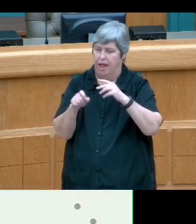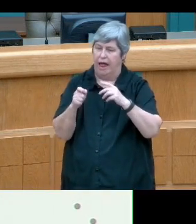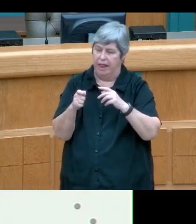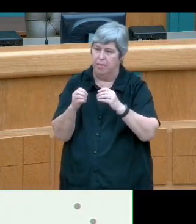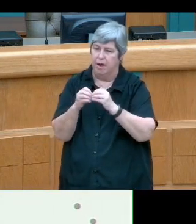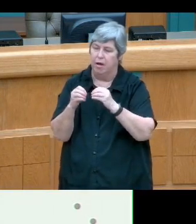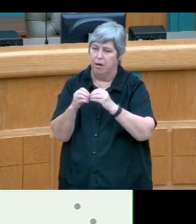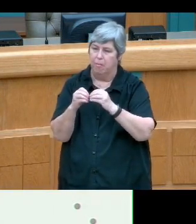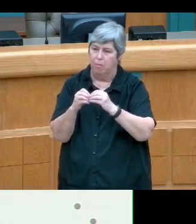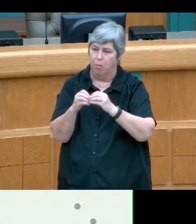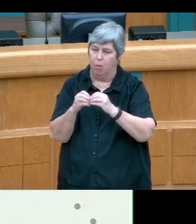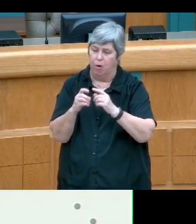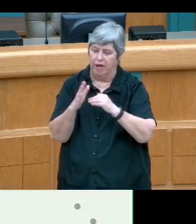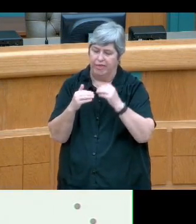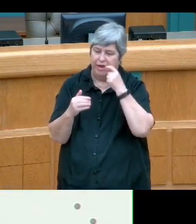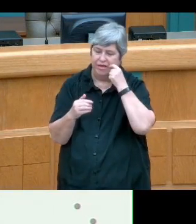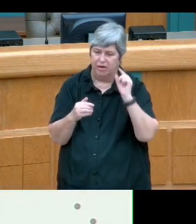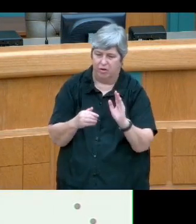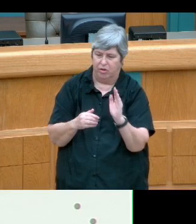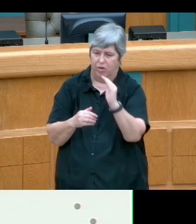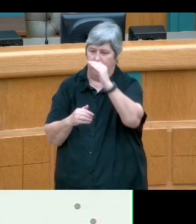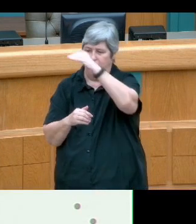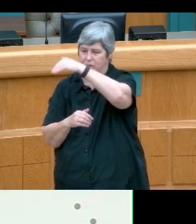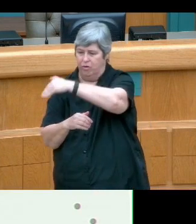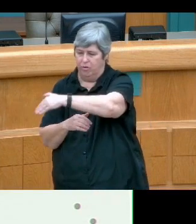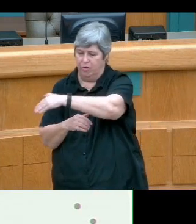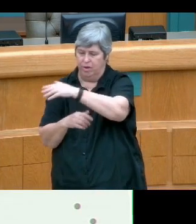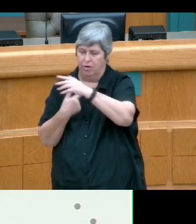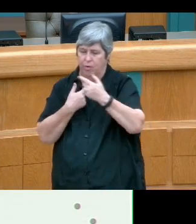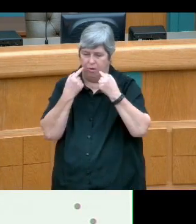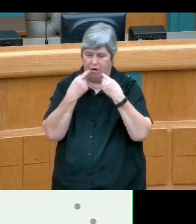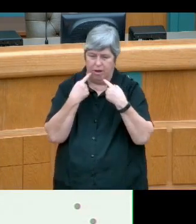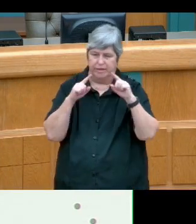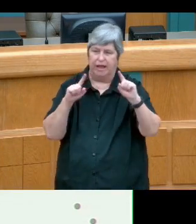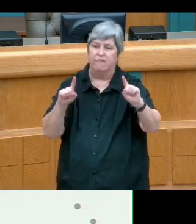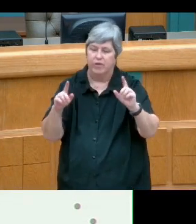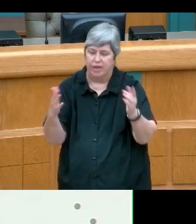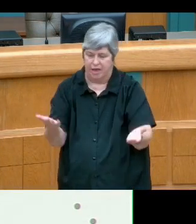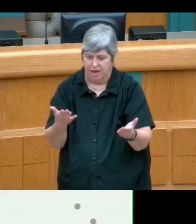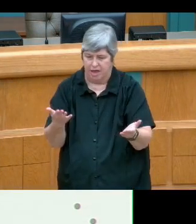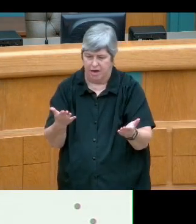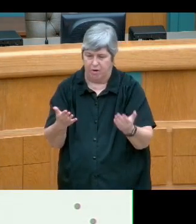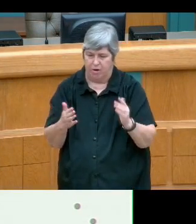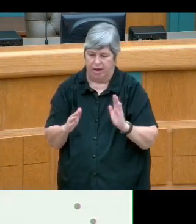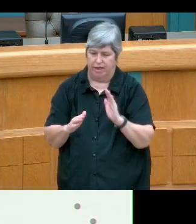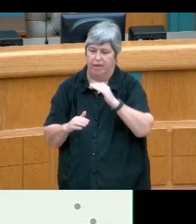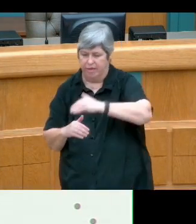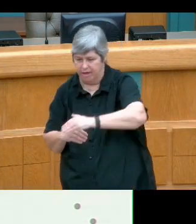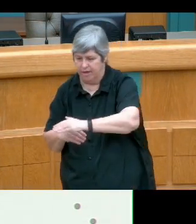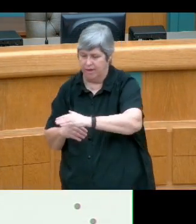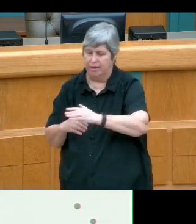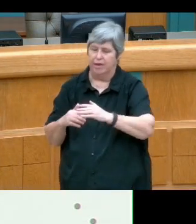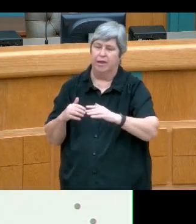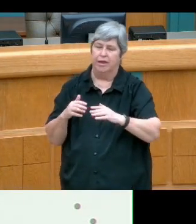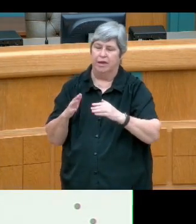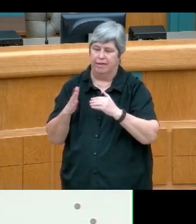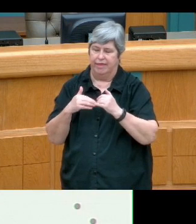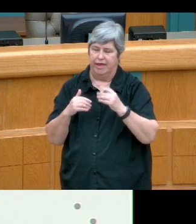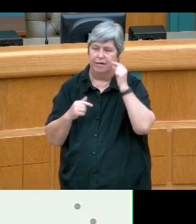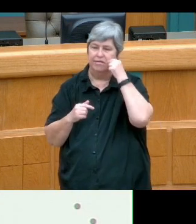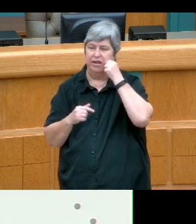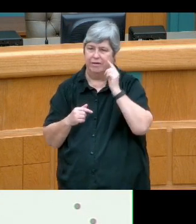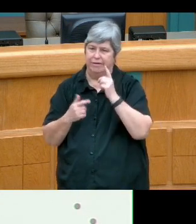Bend area than Bexar County did. So again, we were more effective here at bending the curve and flattening it.